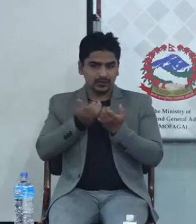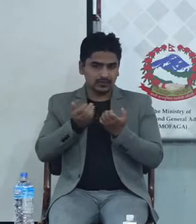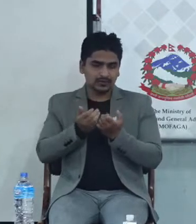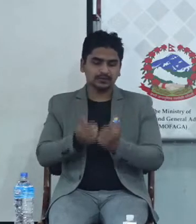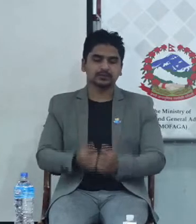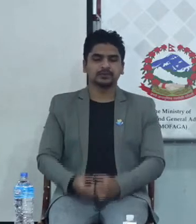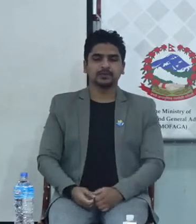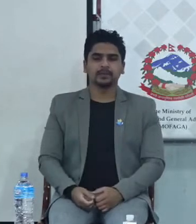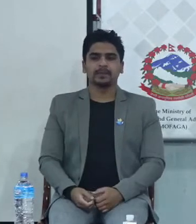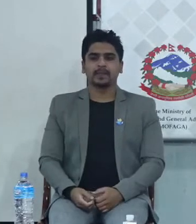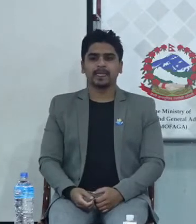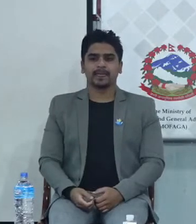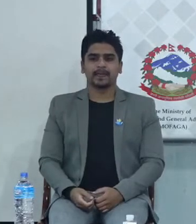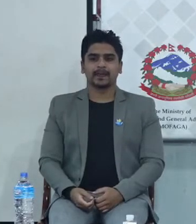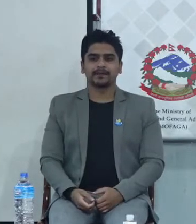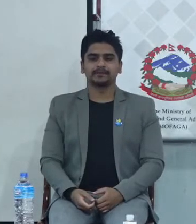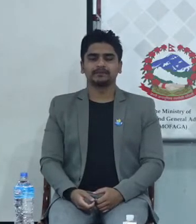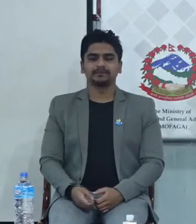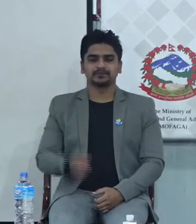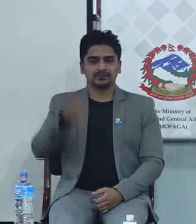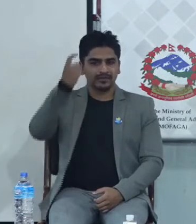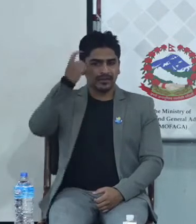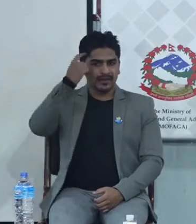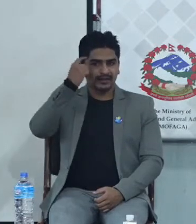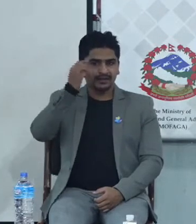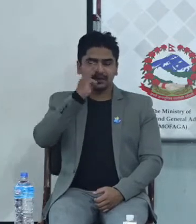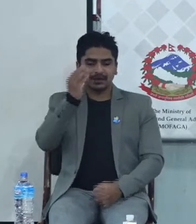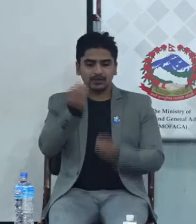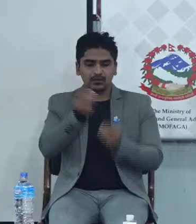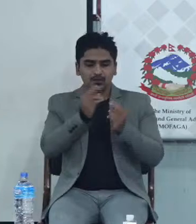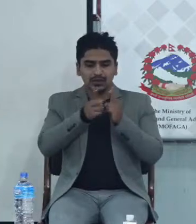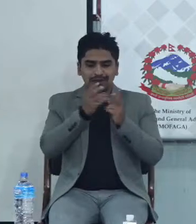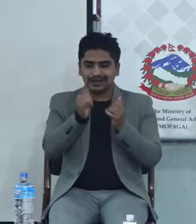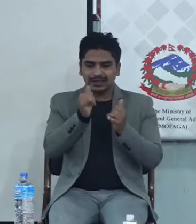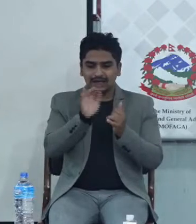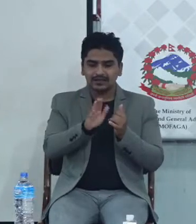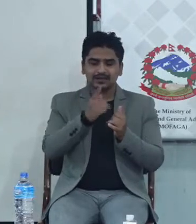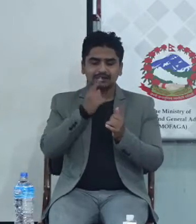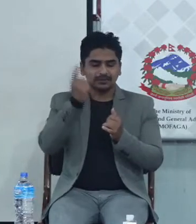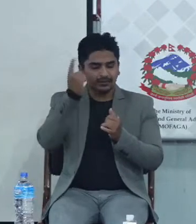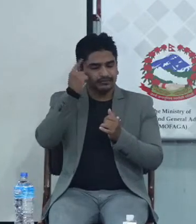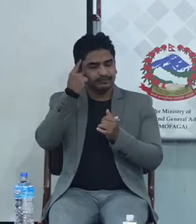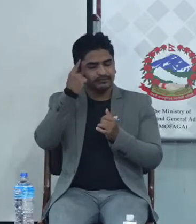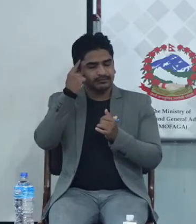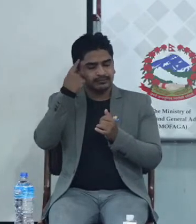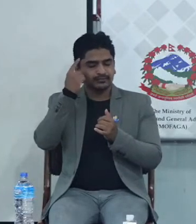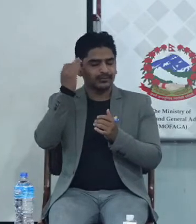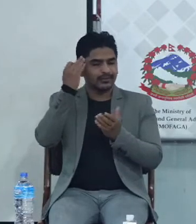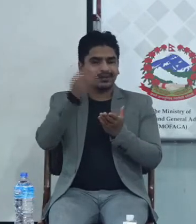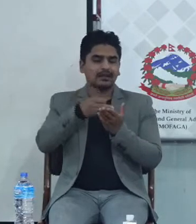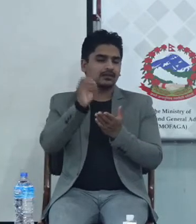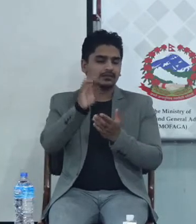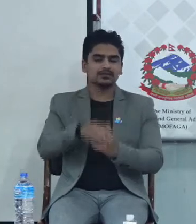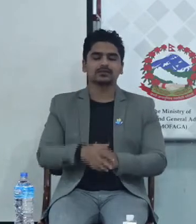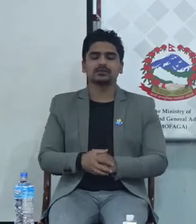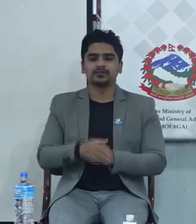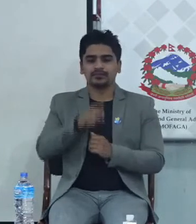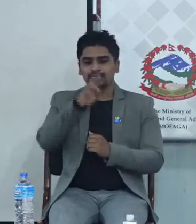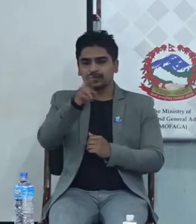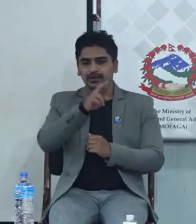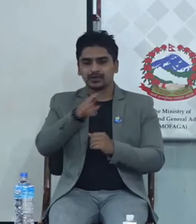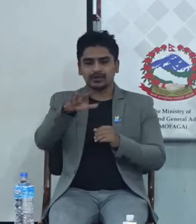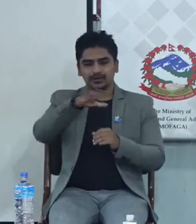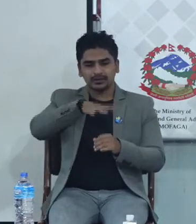please observe it. And all the motivation, please focus